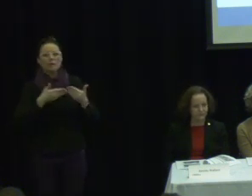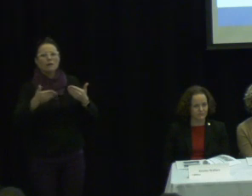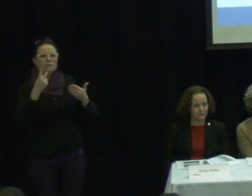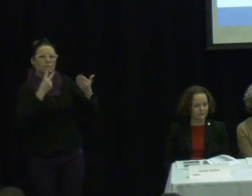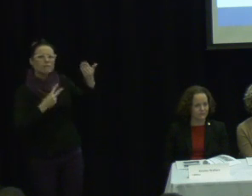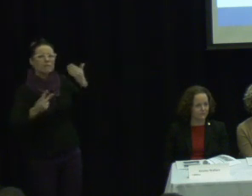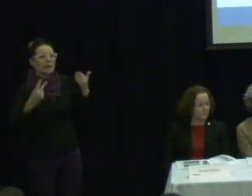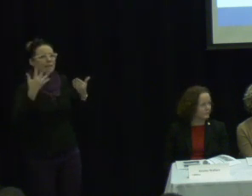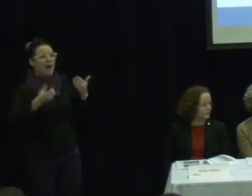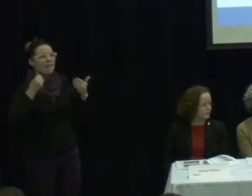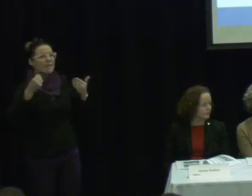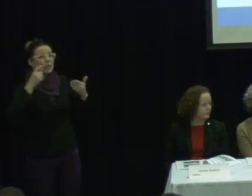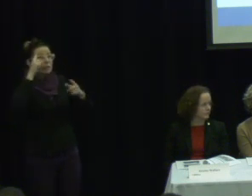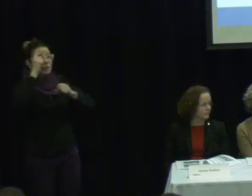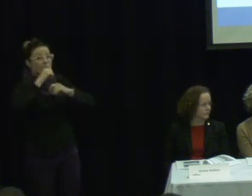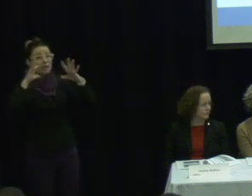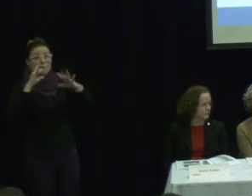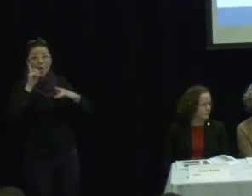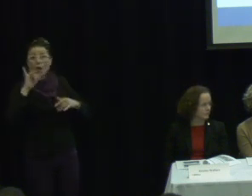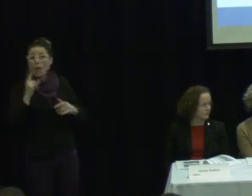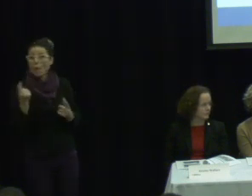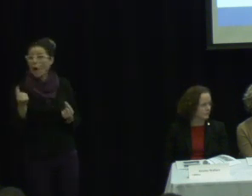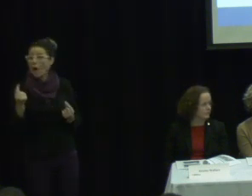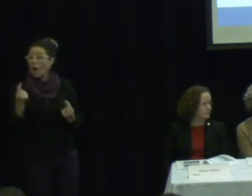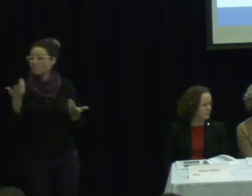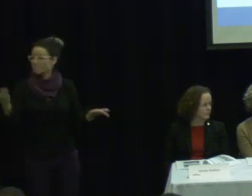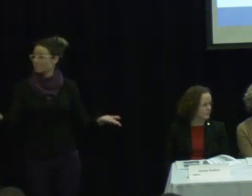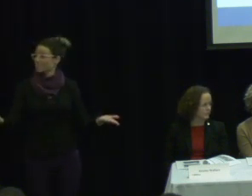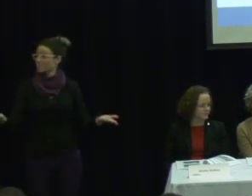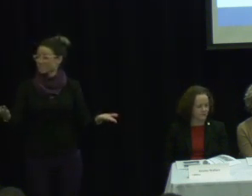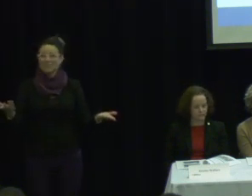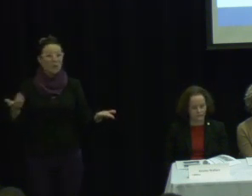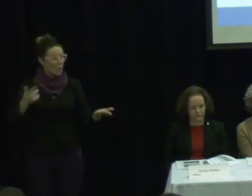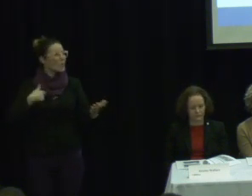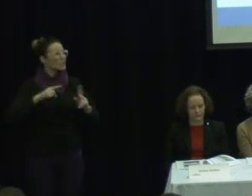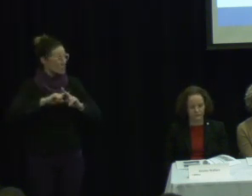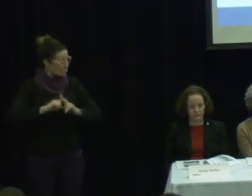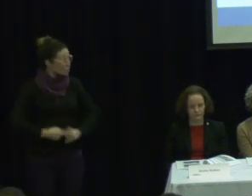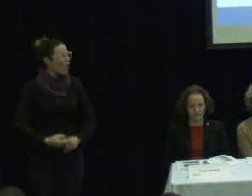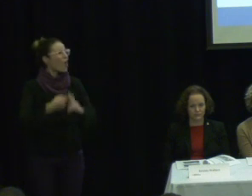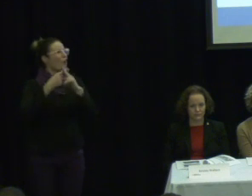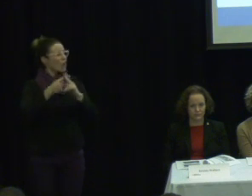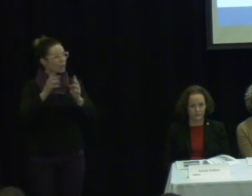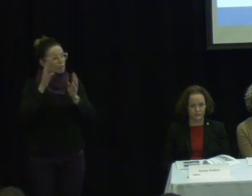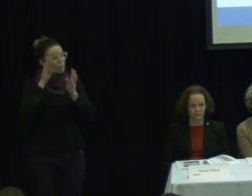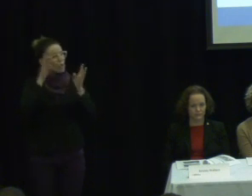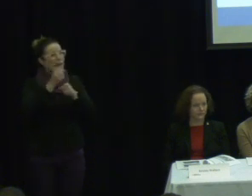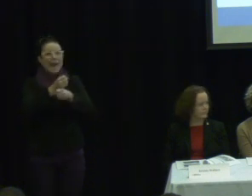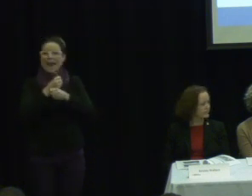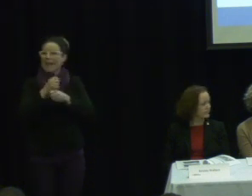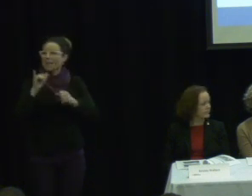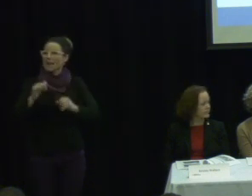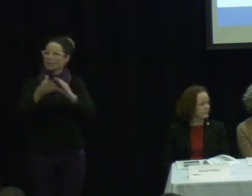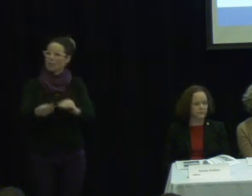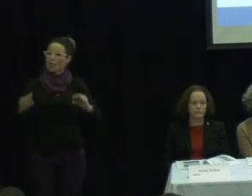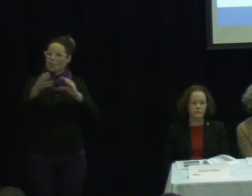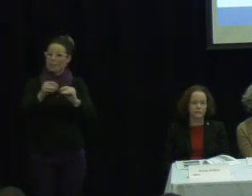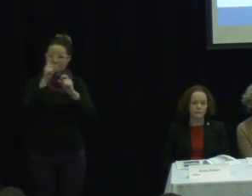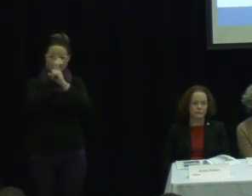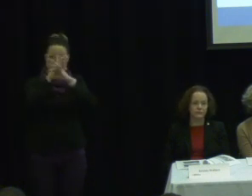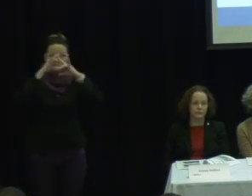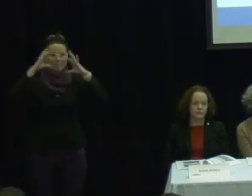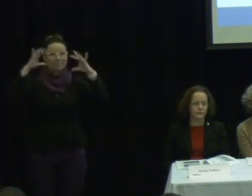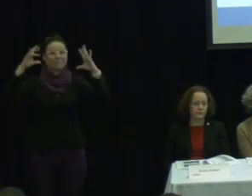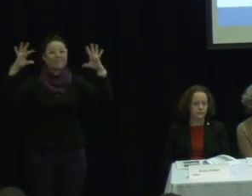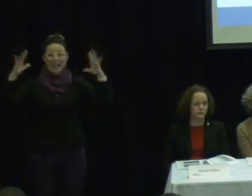And the answer is, we're building that story as we go along. So this town hall is kind of the beginning of that story. So let me just start off. First of